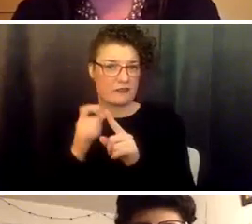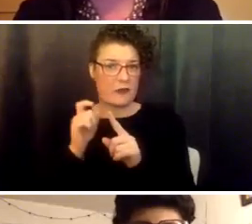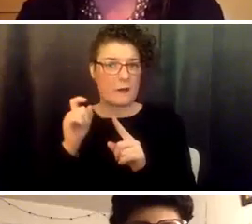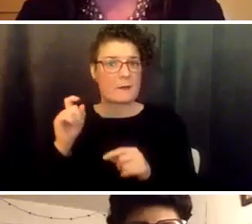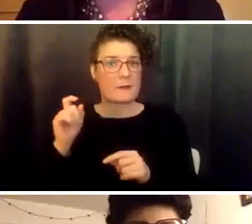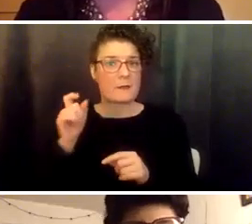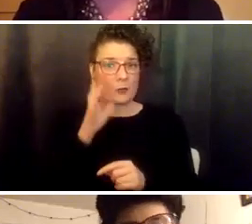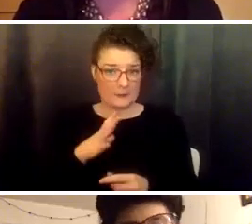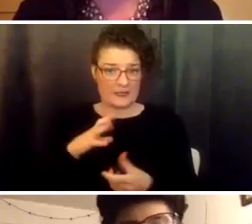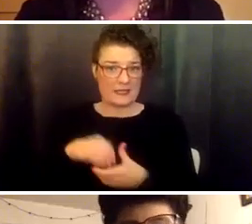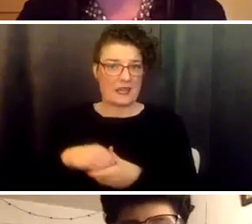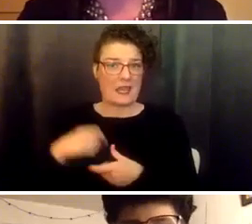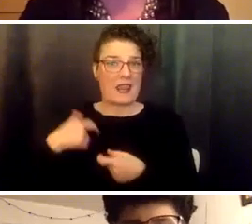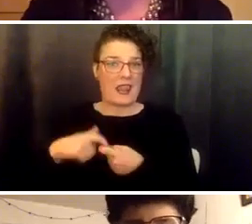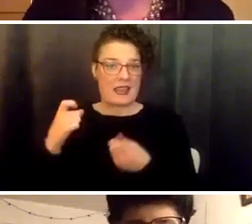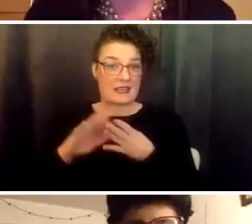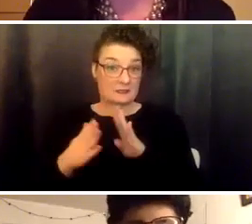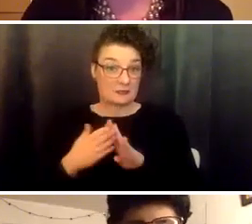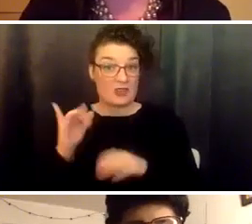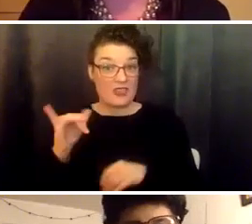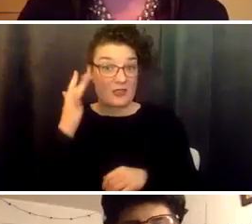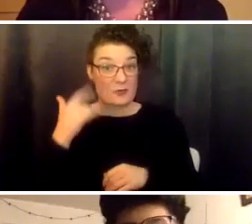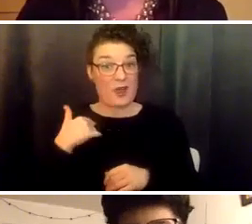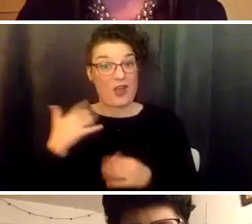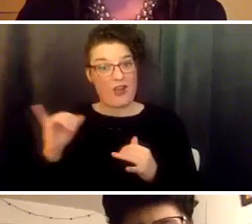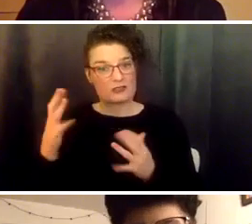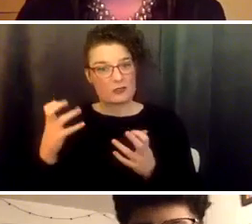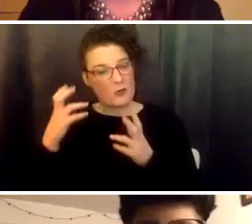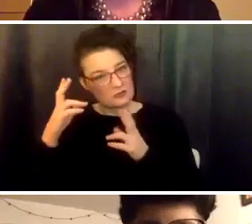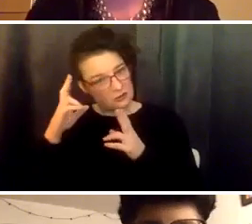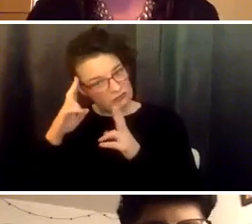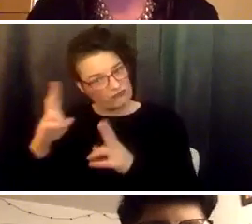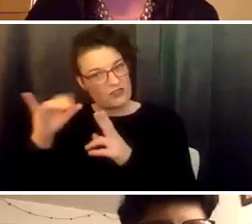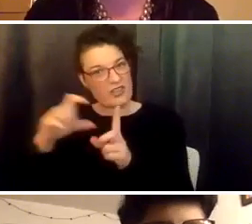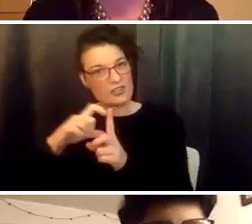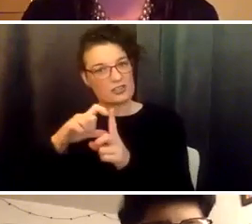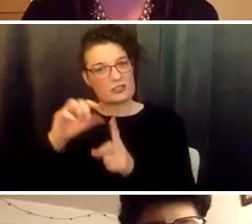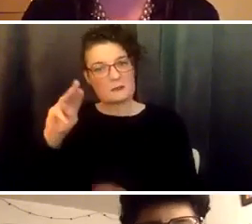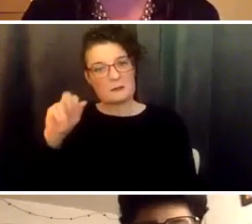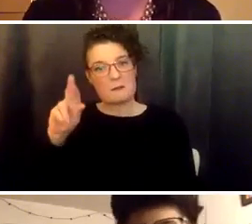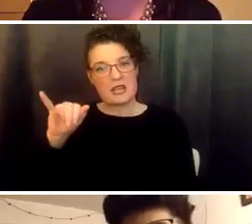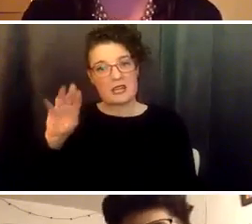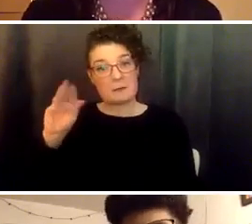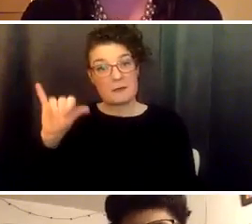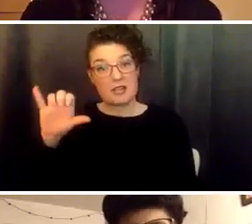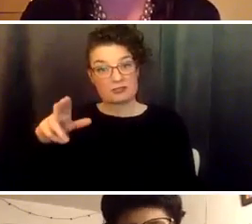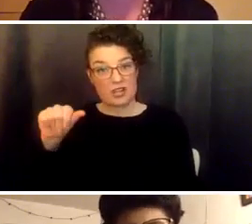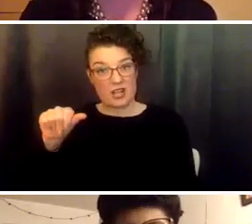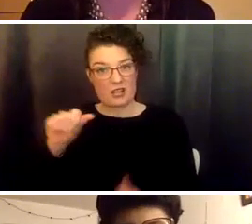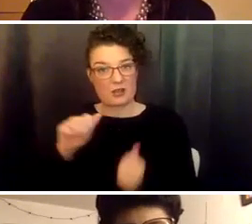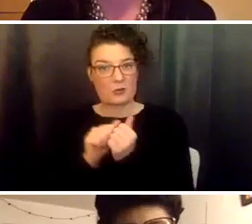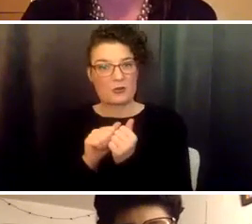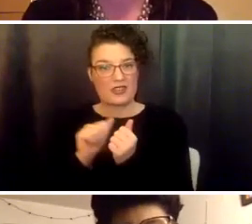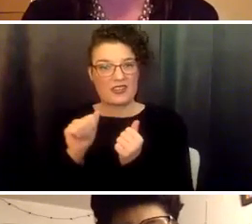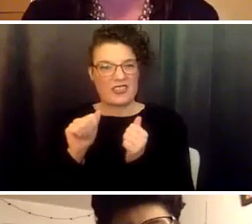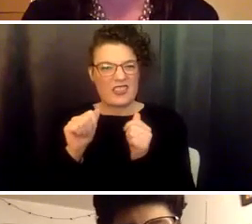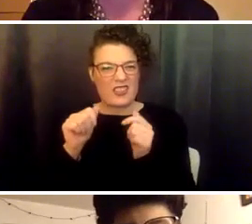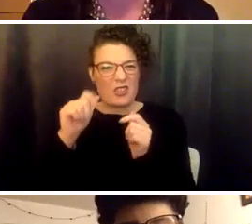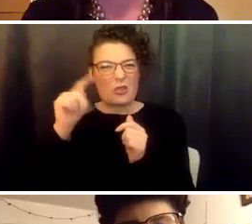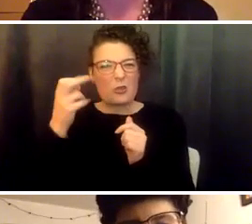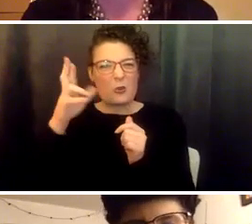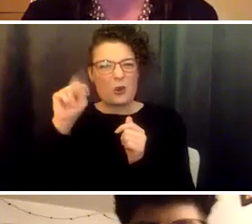also wanted to do a tribute to the term marimacha with the thorniness